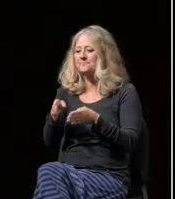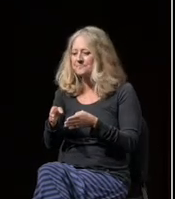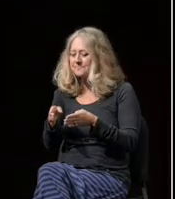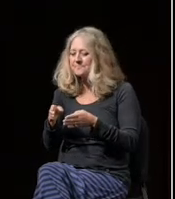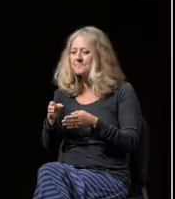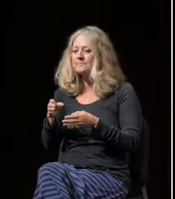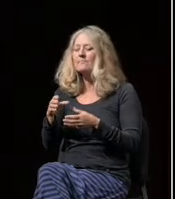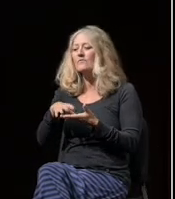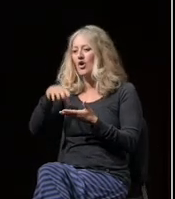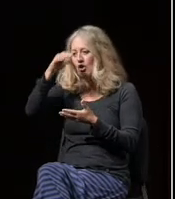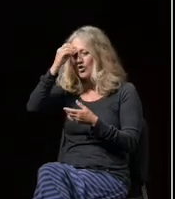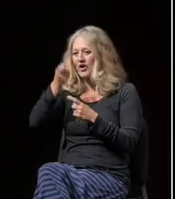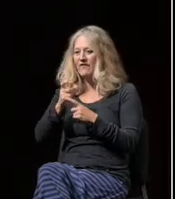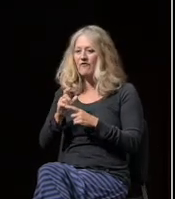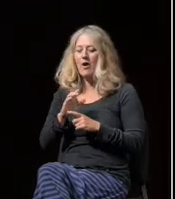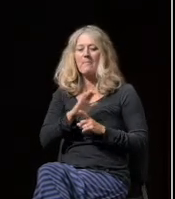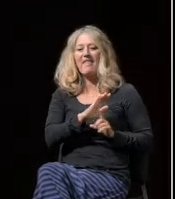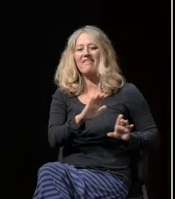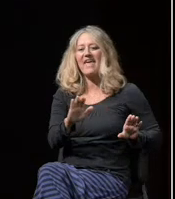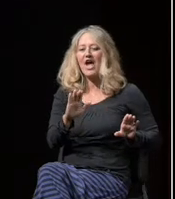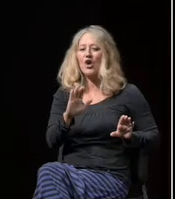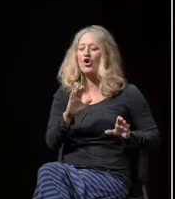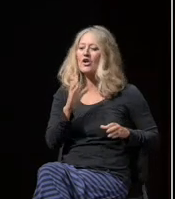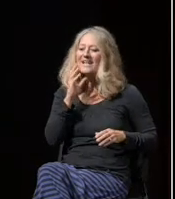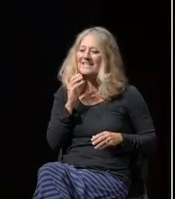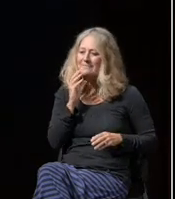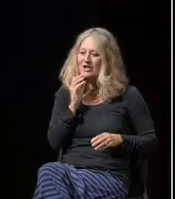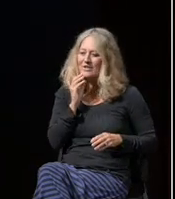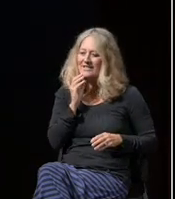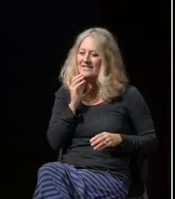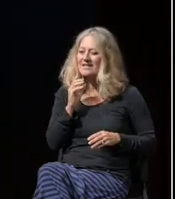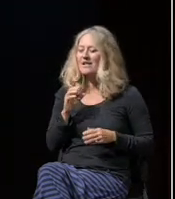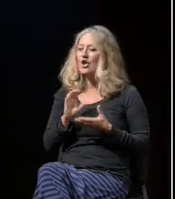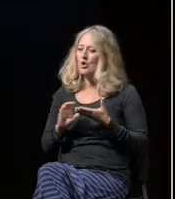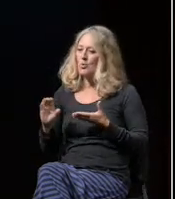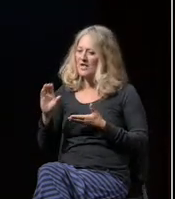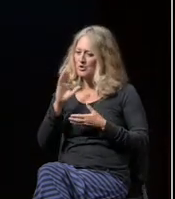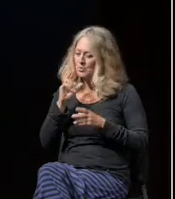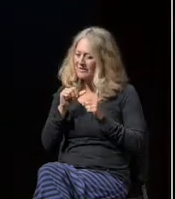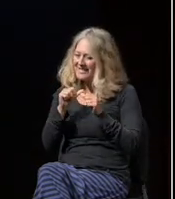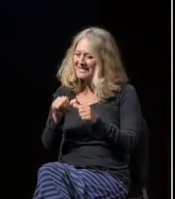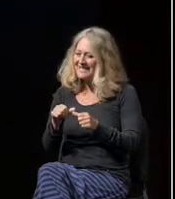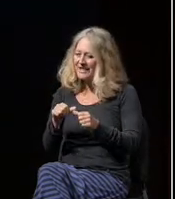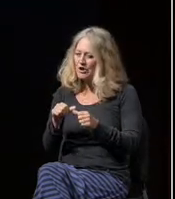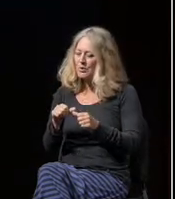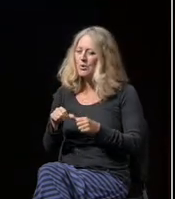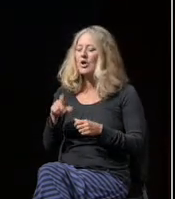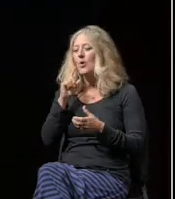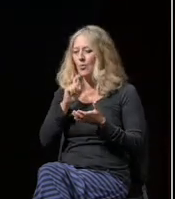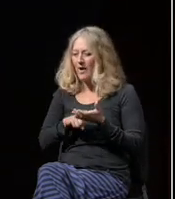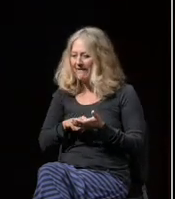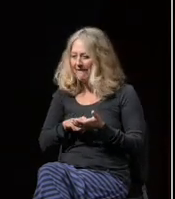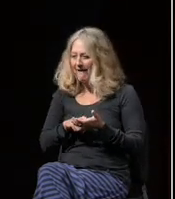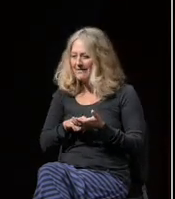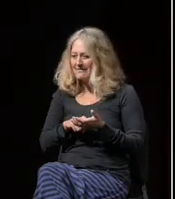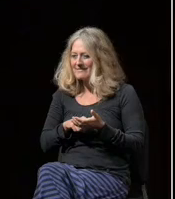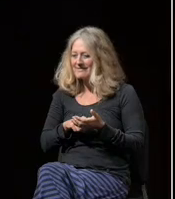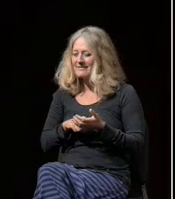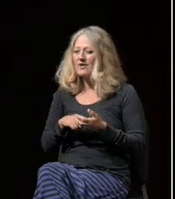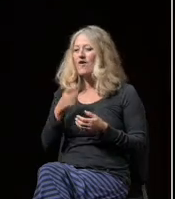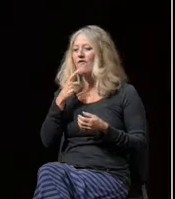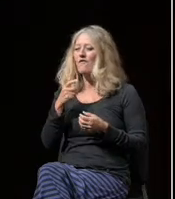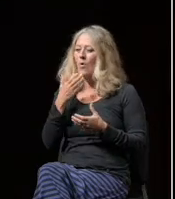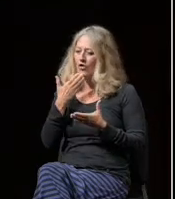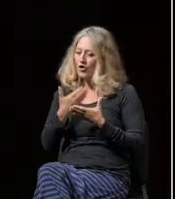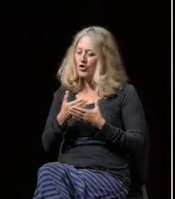result of learning from their lived experiences. Cuesta will continue to be recognized for the good